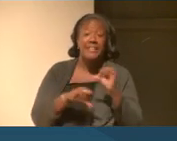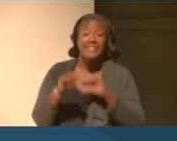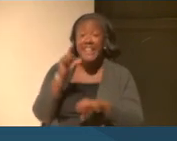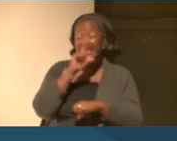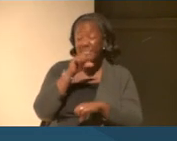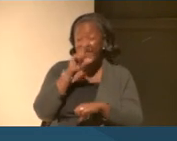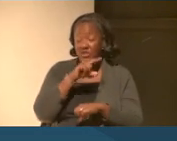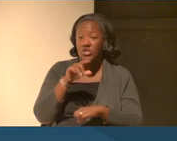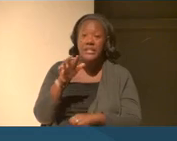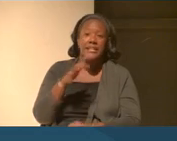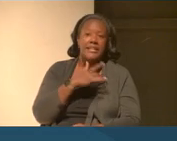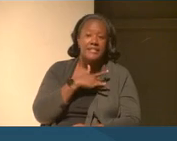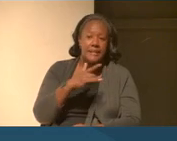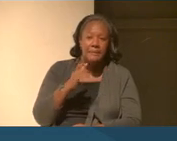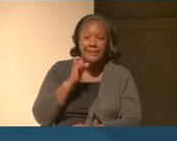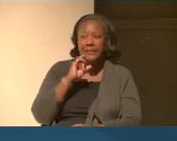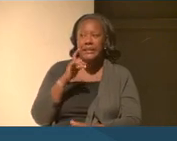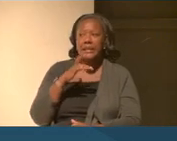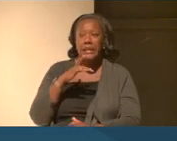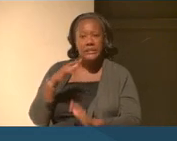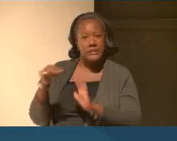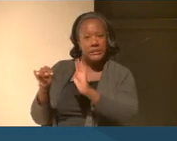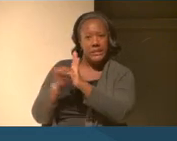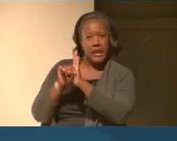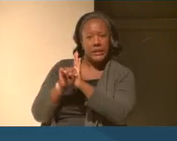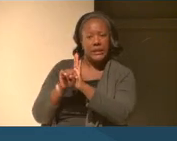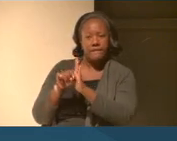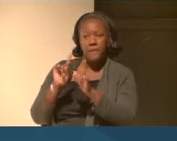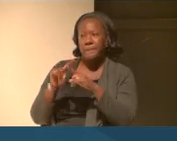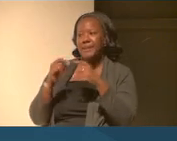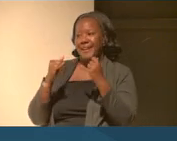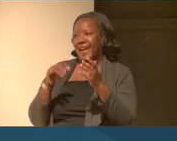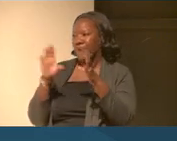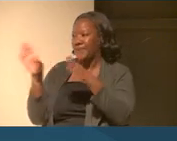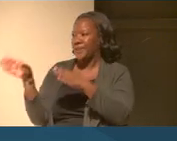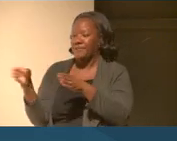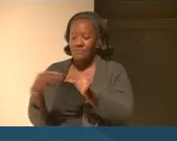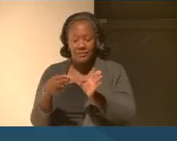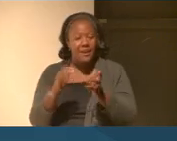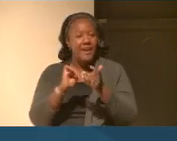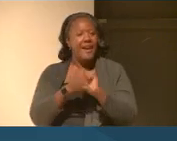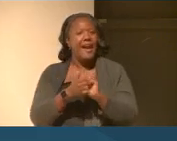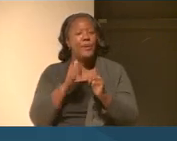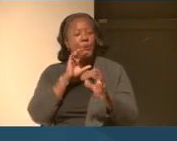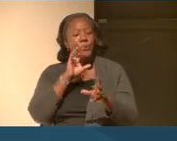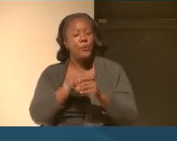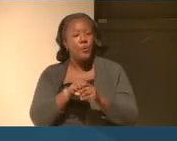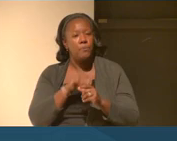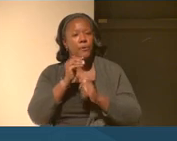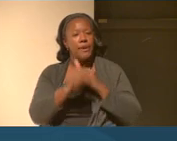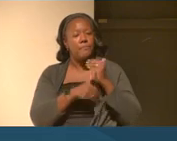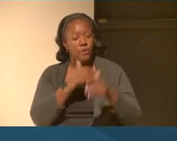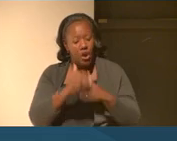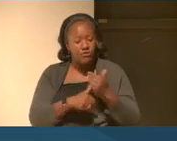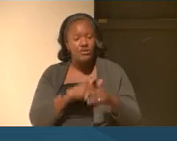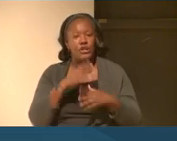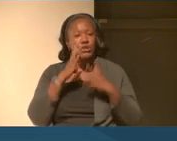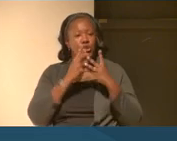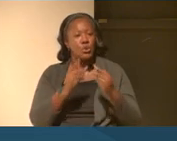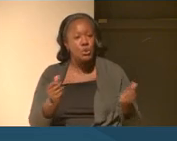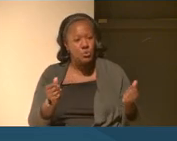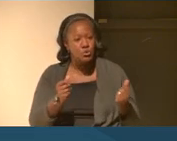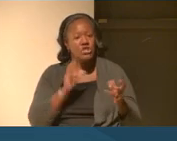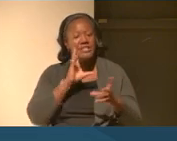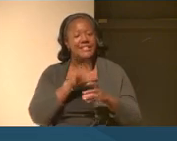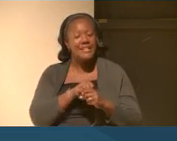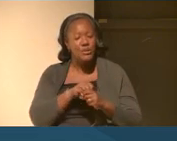environment is usually very dystopian and negative, but there's this whole movement now talking about how to incorporate progress and solutions into